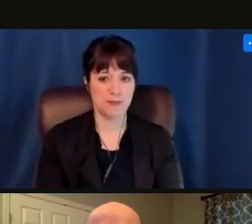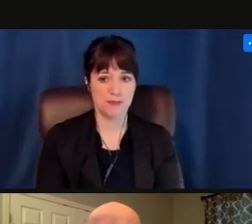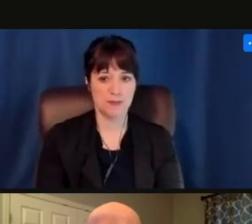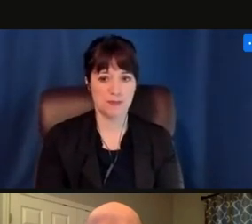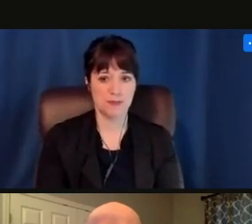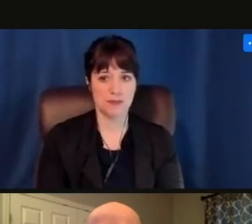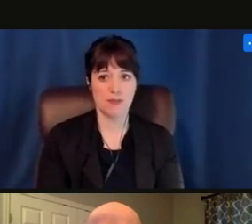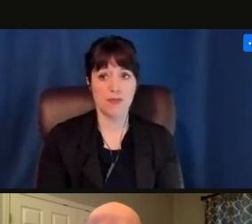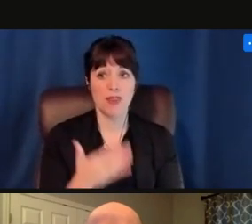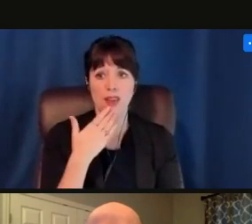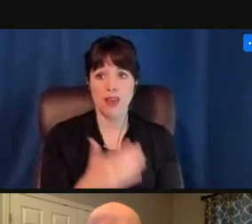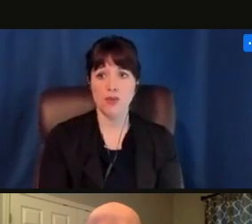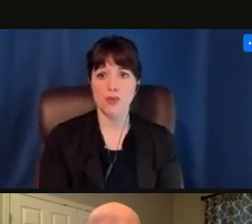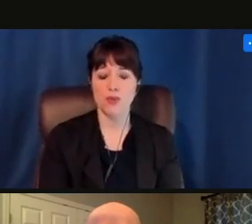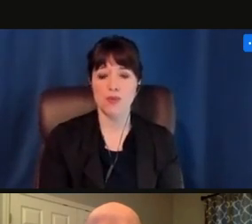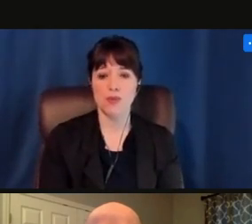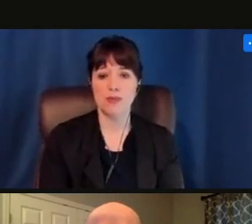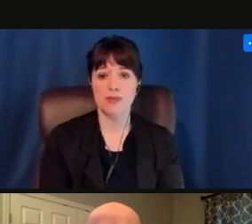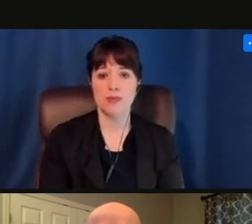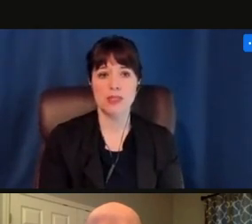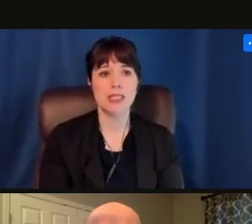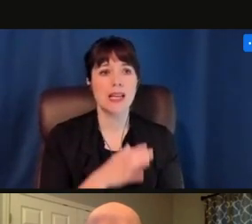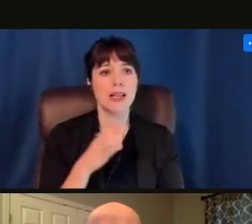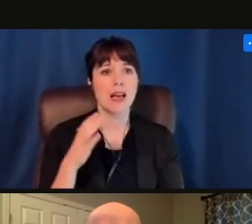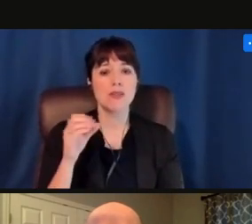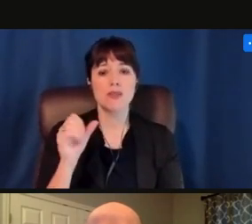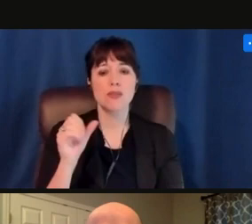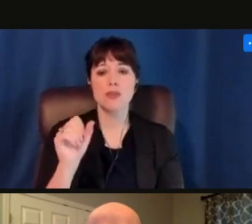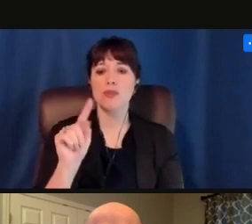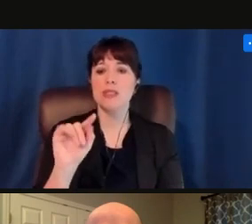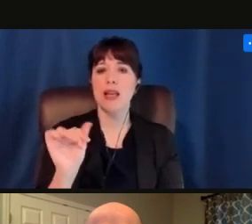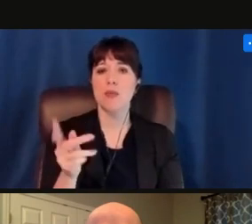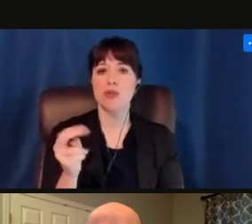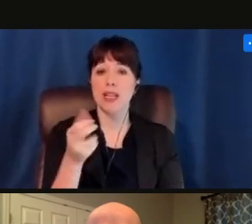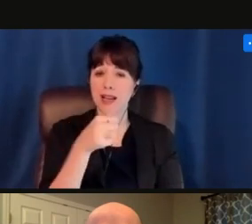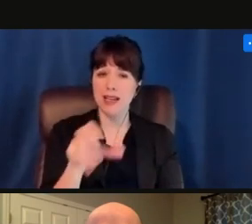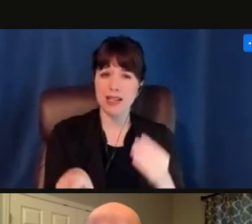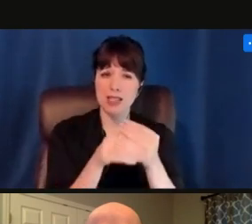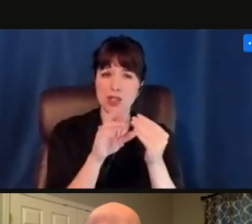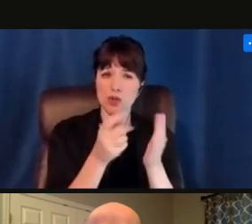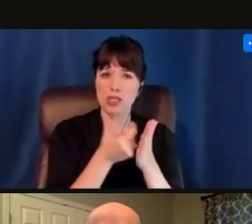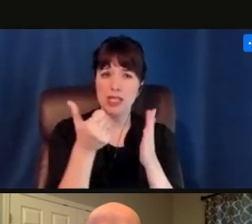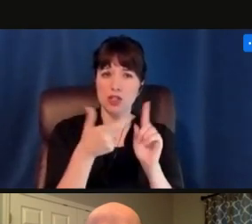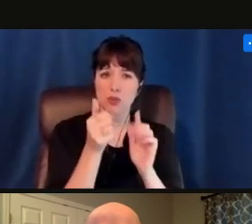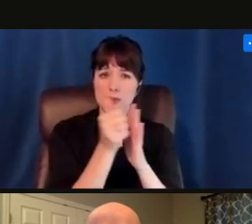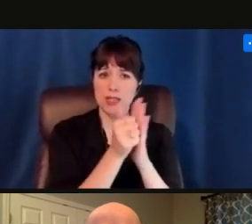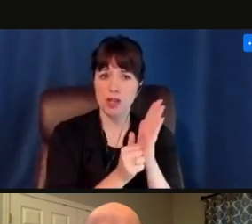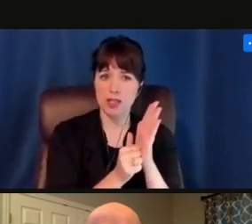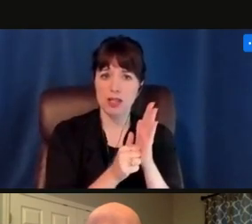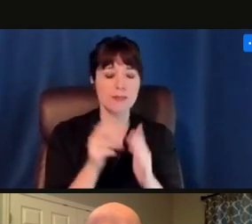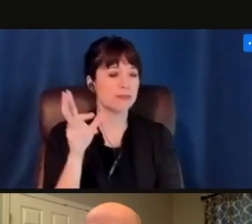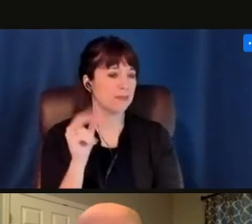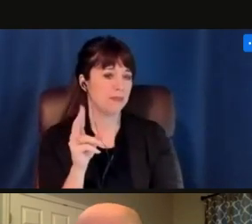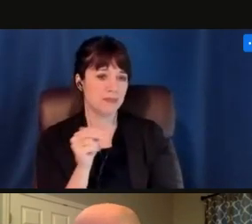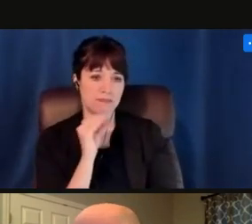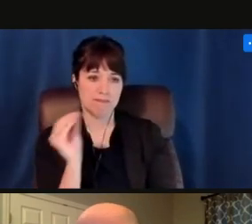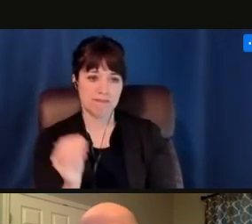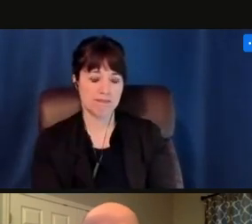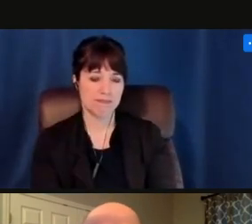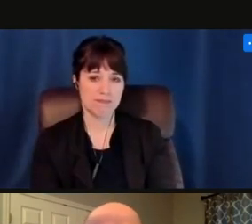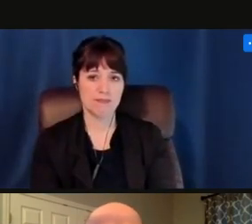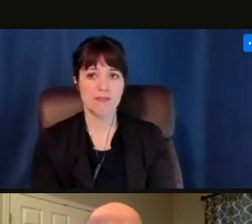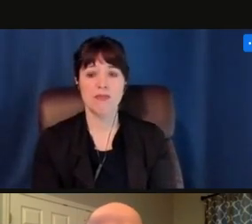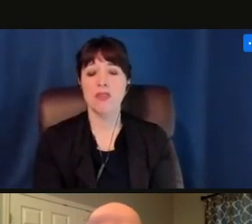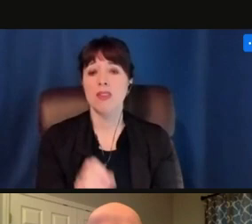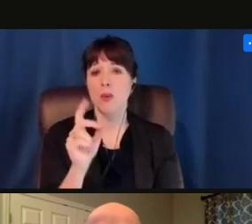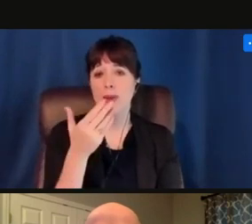Thank you. Councillor Stapleton, are there any additions or deletions to the agenda? There are not. Thanks.